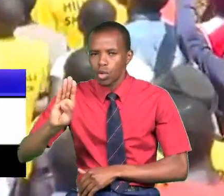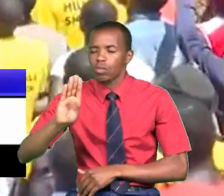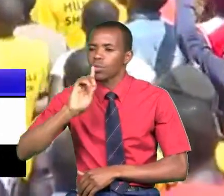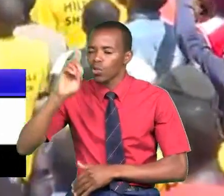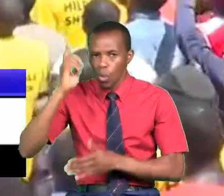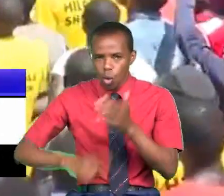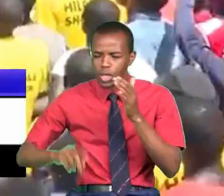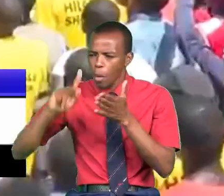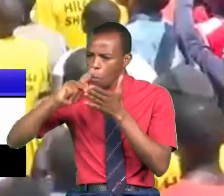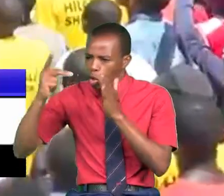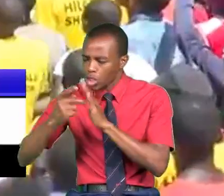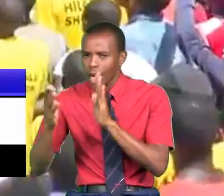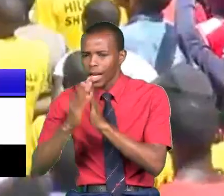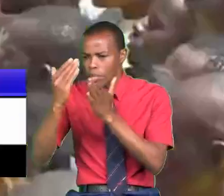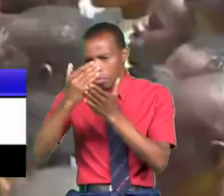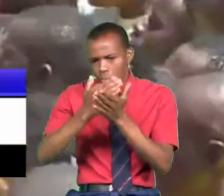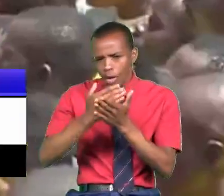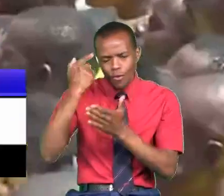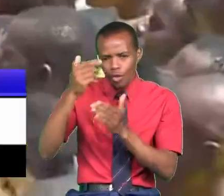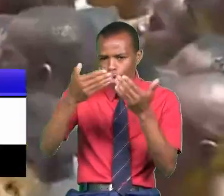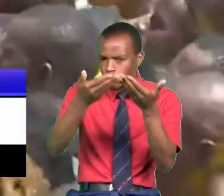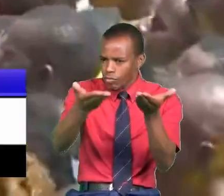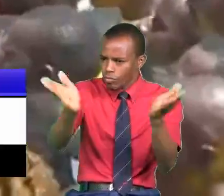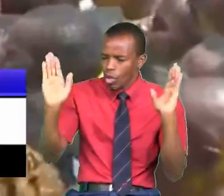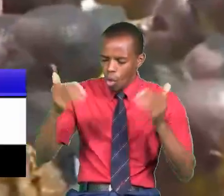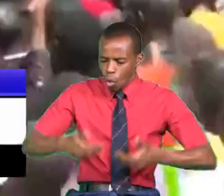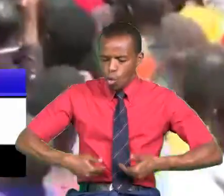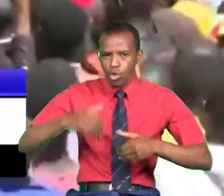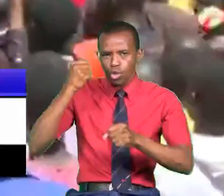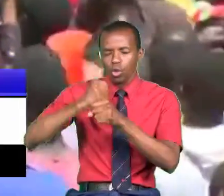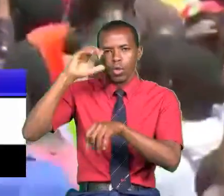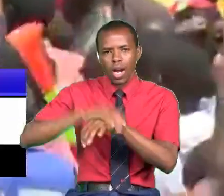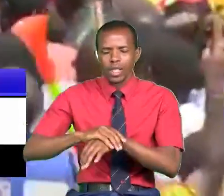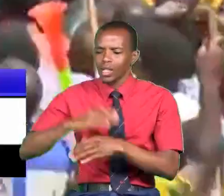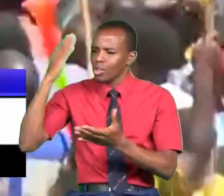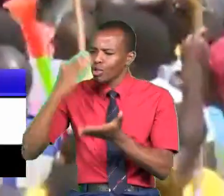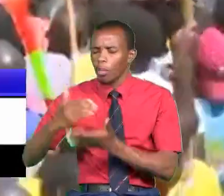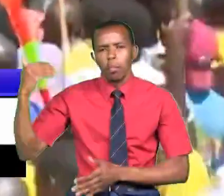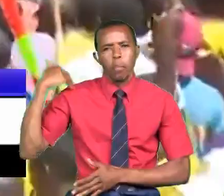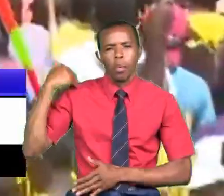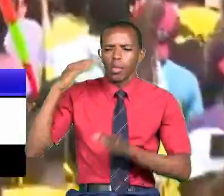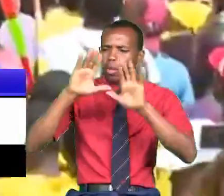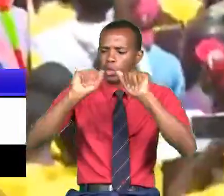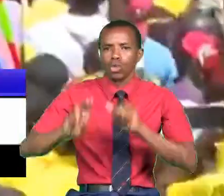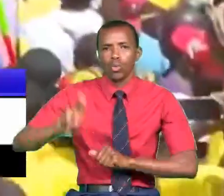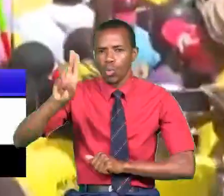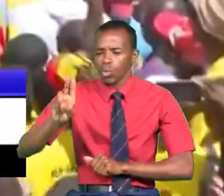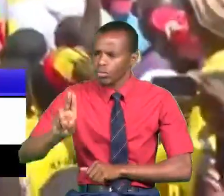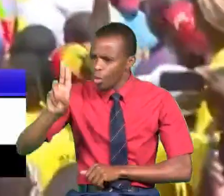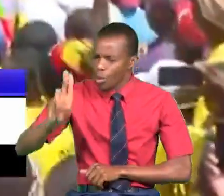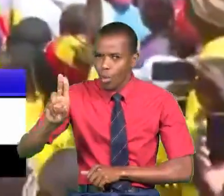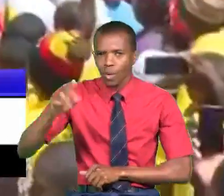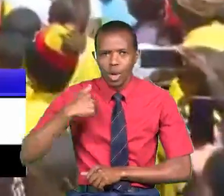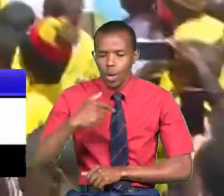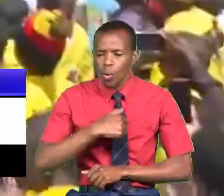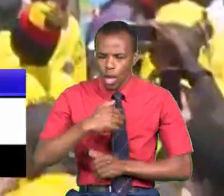kwamba kuna miradi na mipango ya hawa vijana kupata ajira. Wawache kusumbua Uhuru Kenyatta. Uhuru Kenyatta, sisi